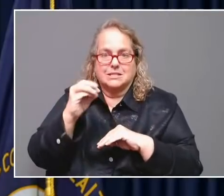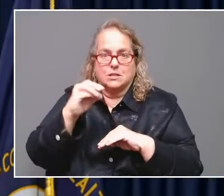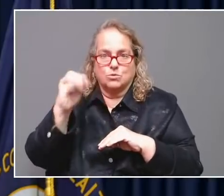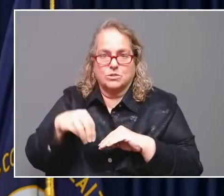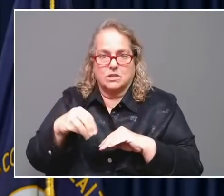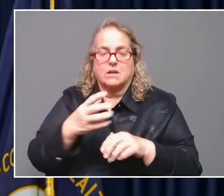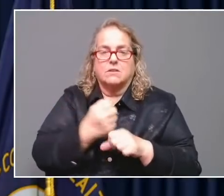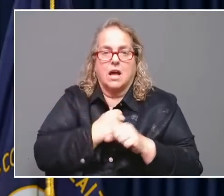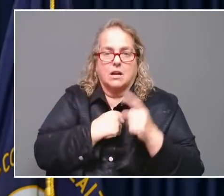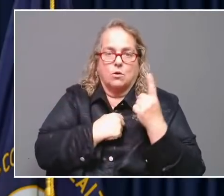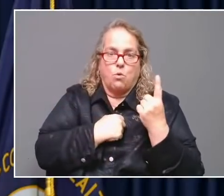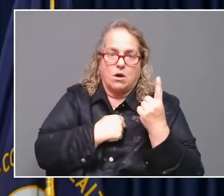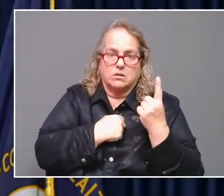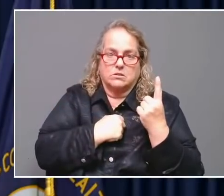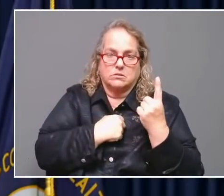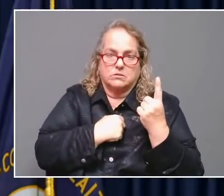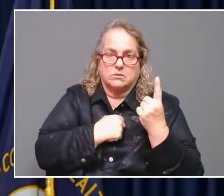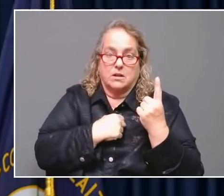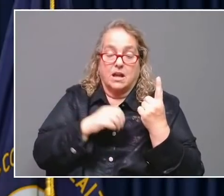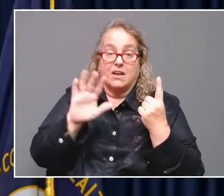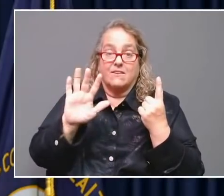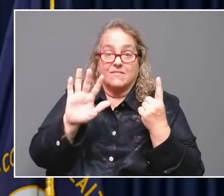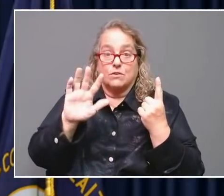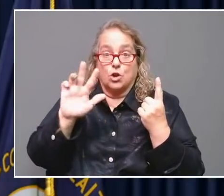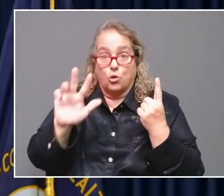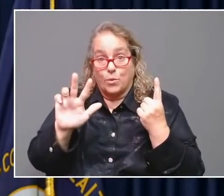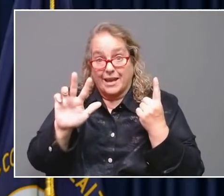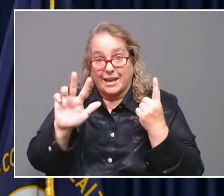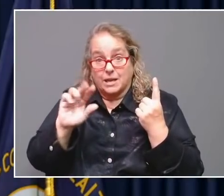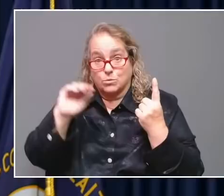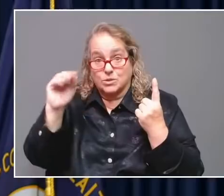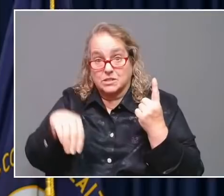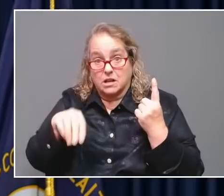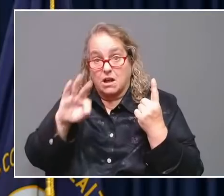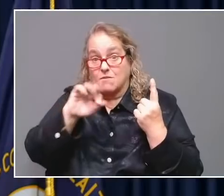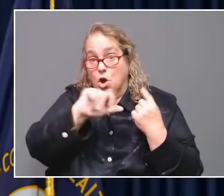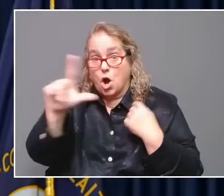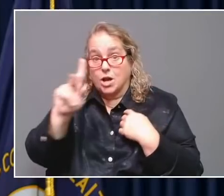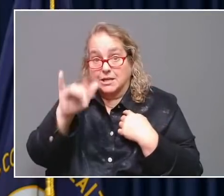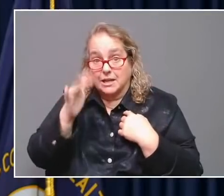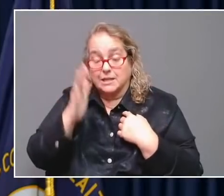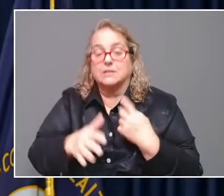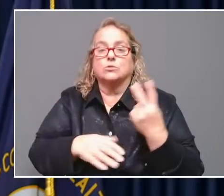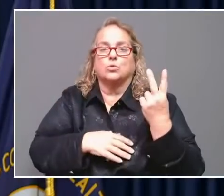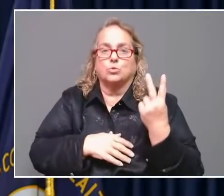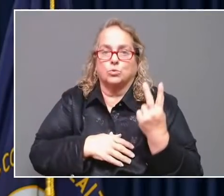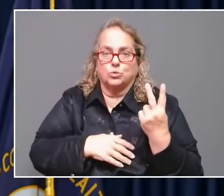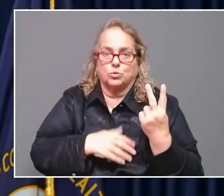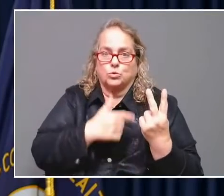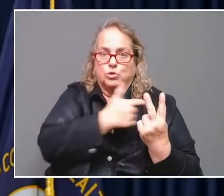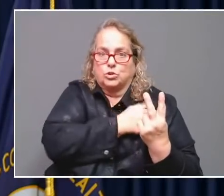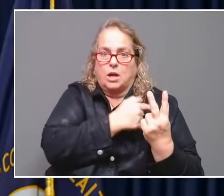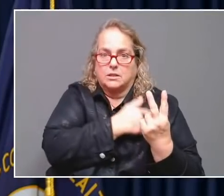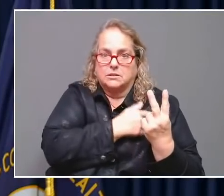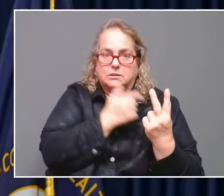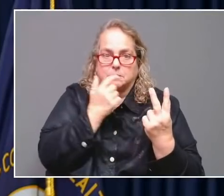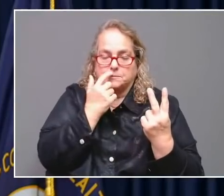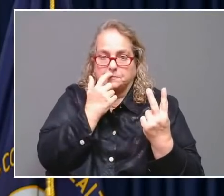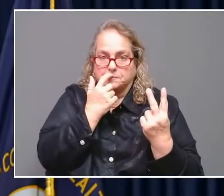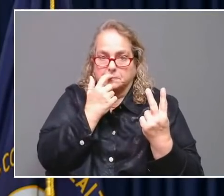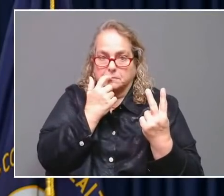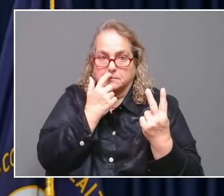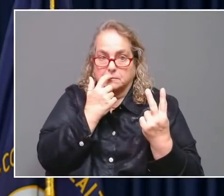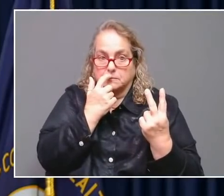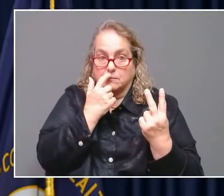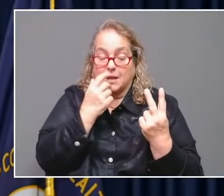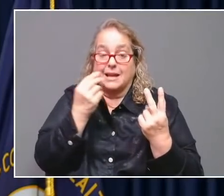shot. 53% of all Kentuckians, and this includes non-eligible Kentuckians, have received 2 shots. And